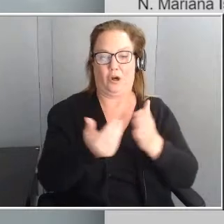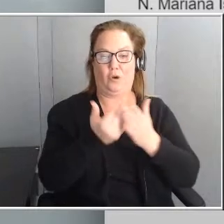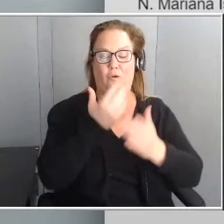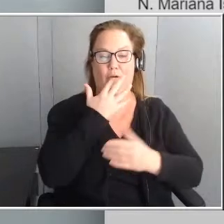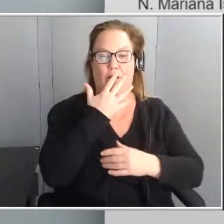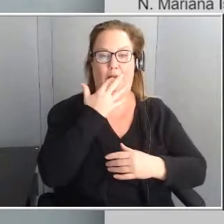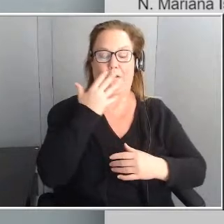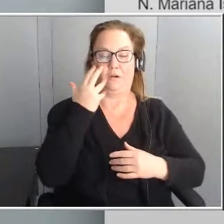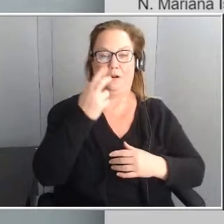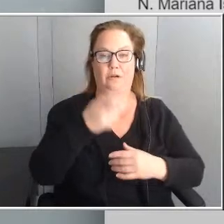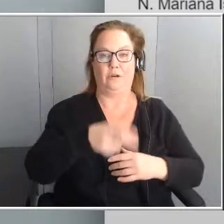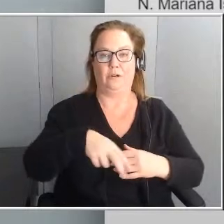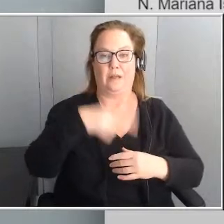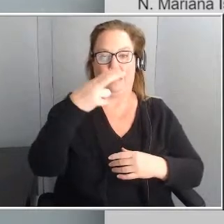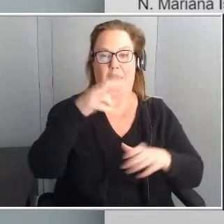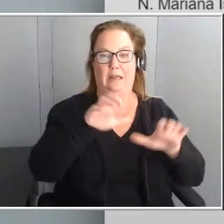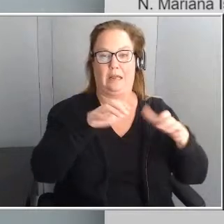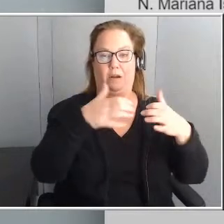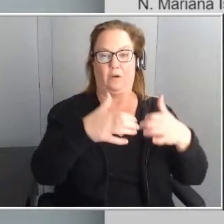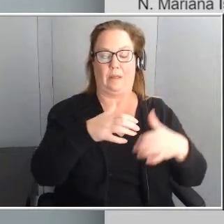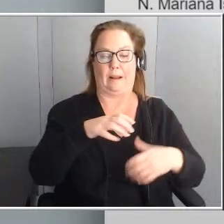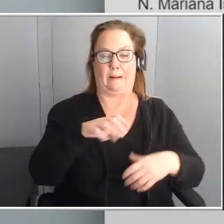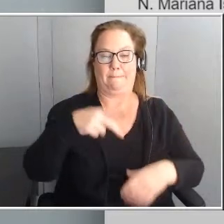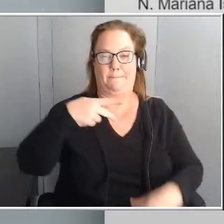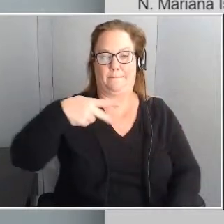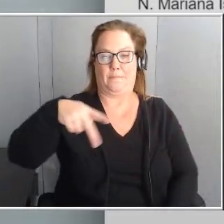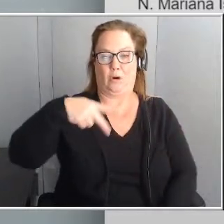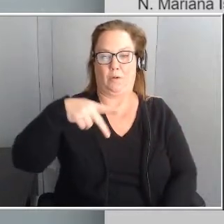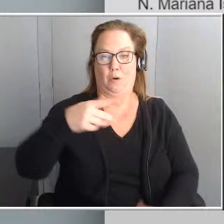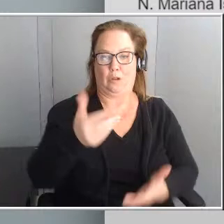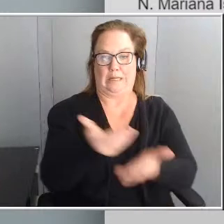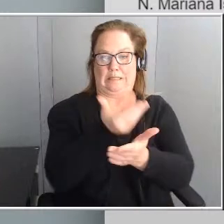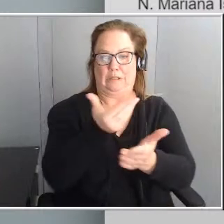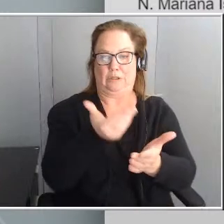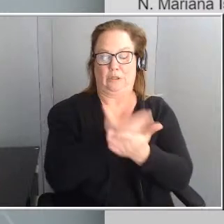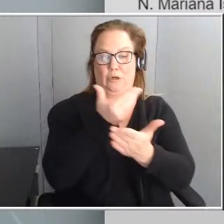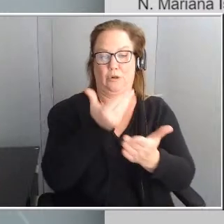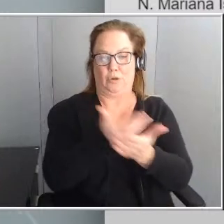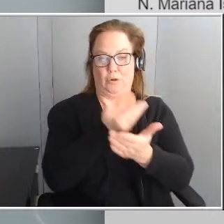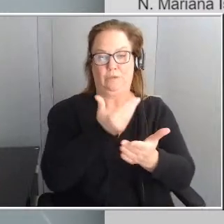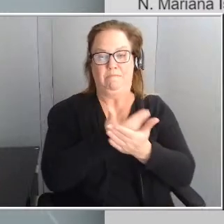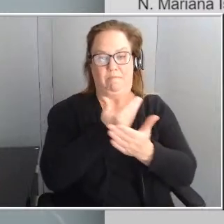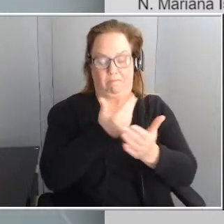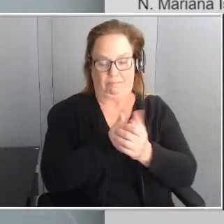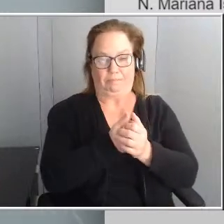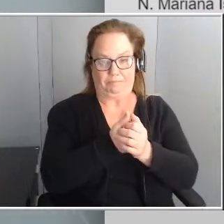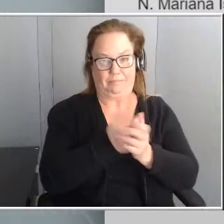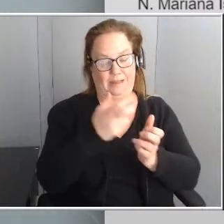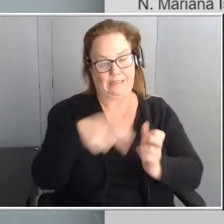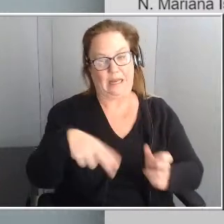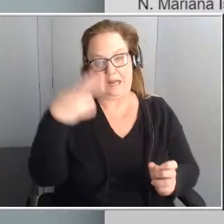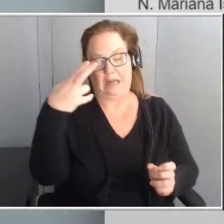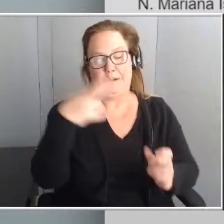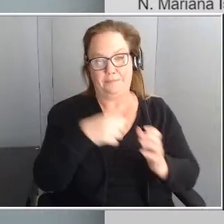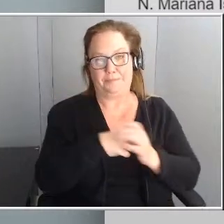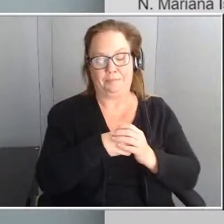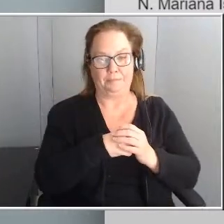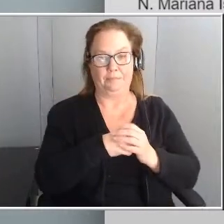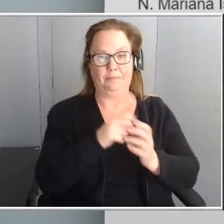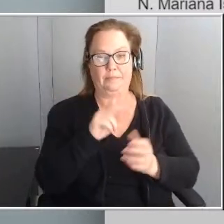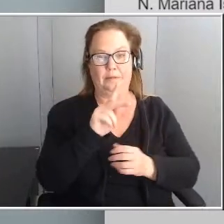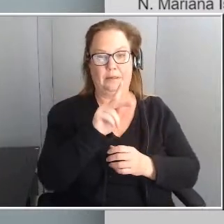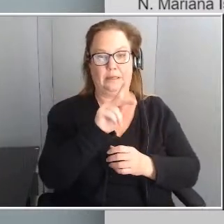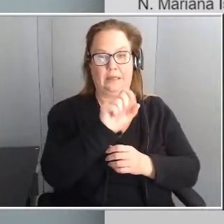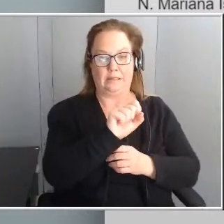very high category. No. That deep purple color is new. So yeah, it's high. And in fact, Kansas is in the